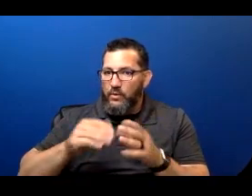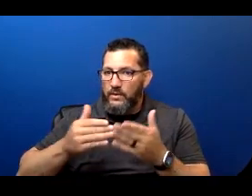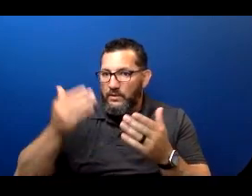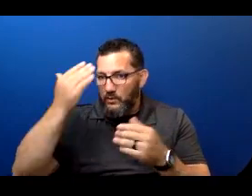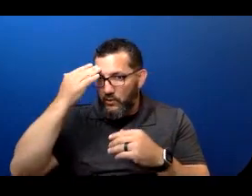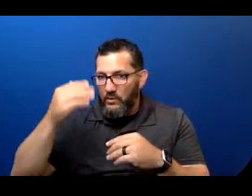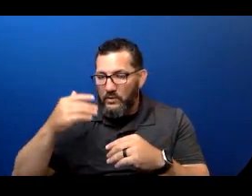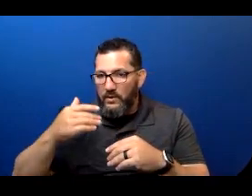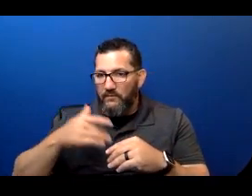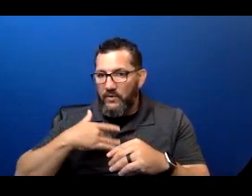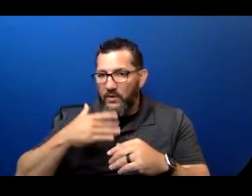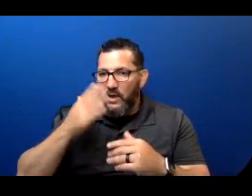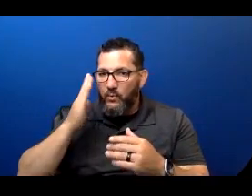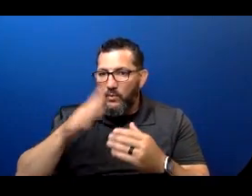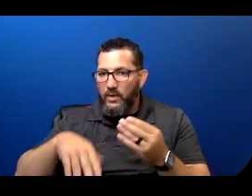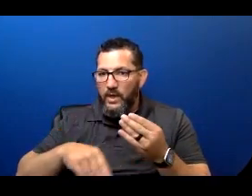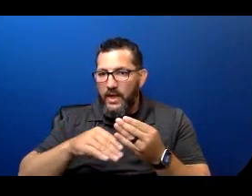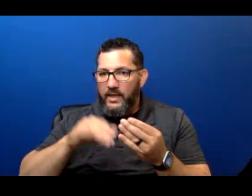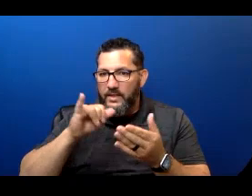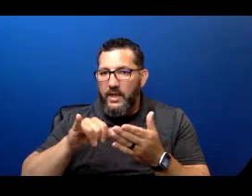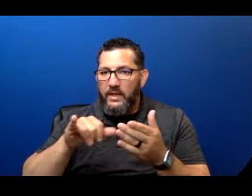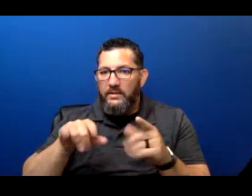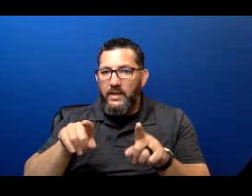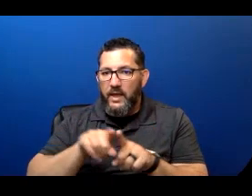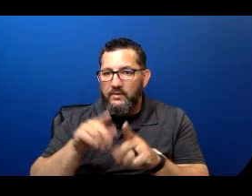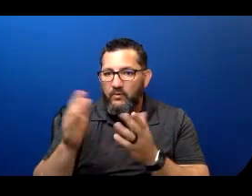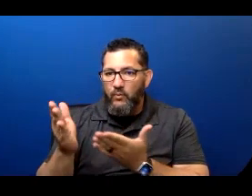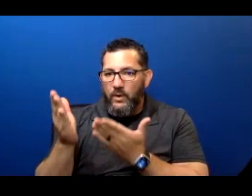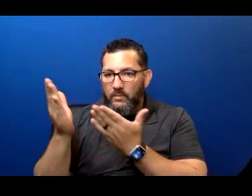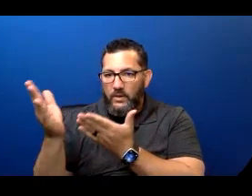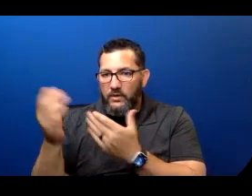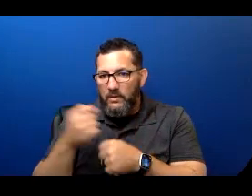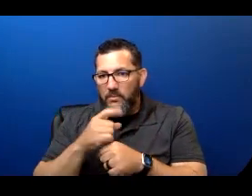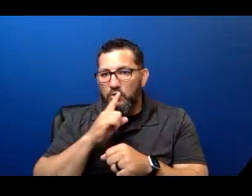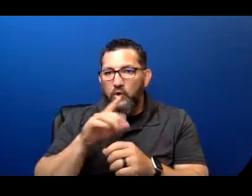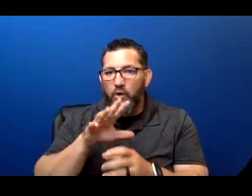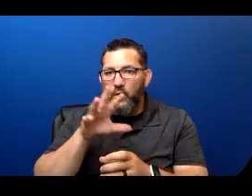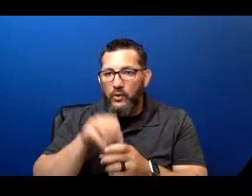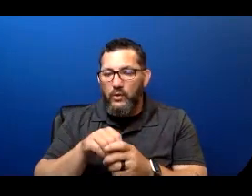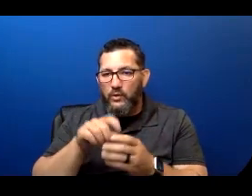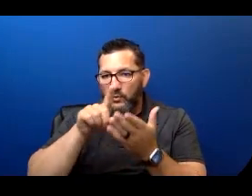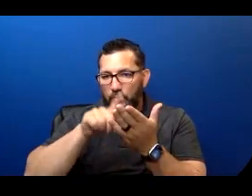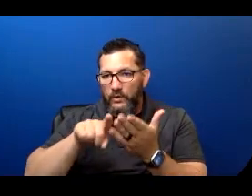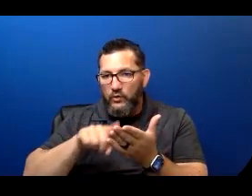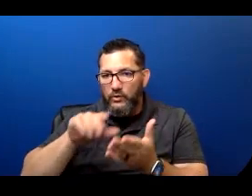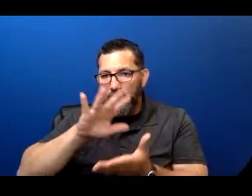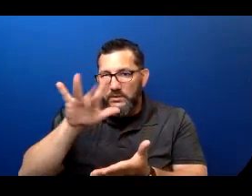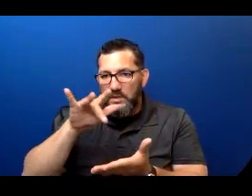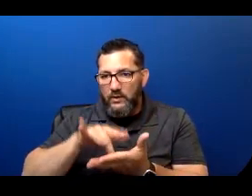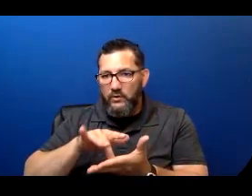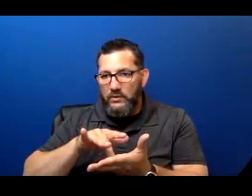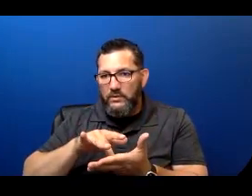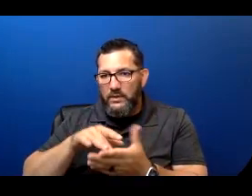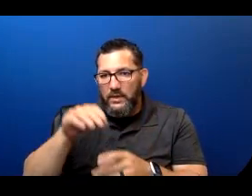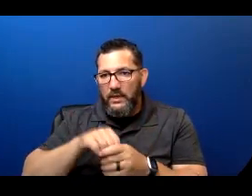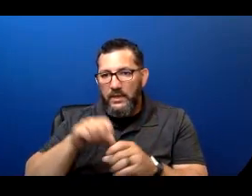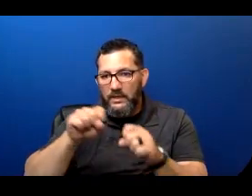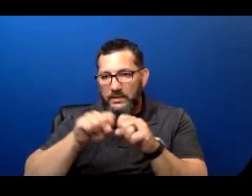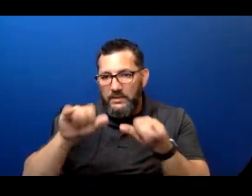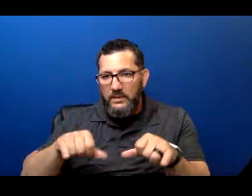I might add this as one of the recommendations, like make sure that they're including like research centers, into the system,